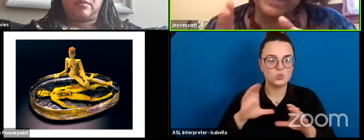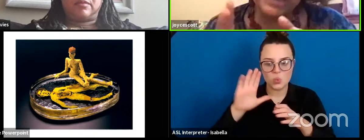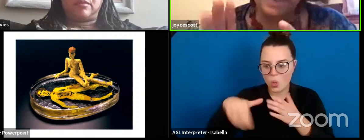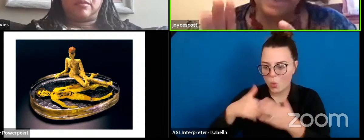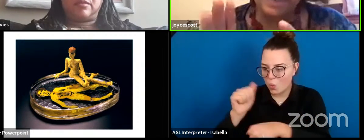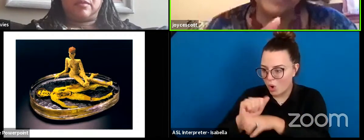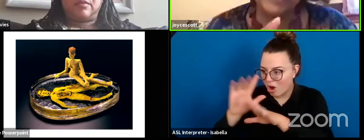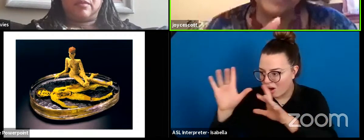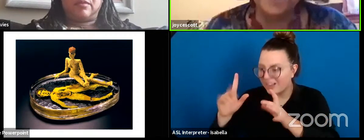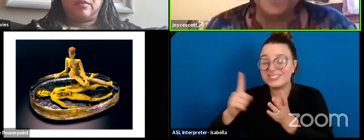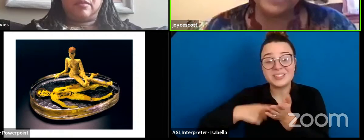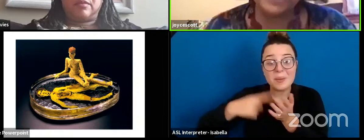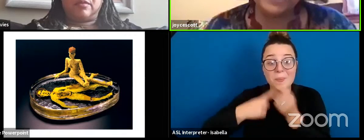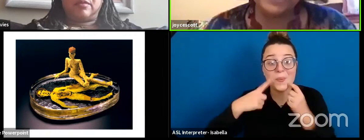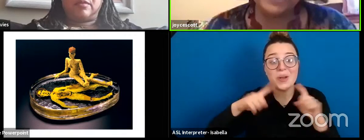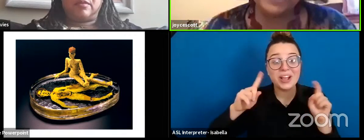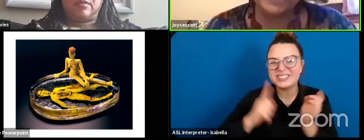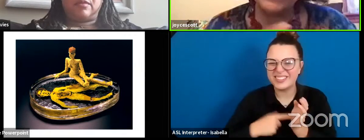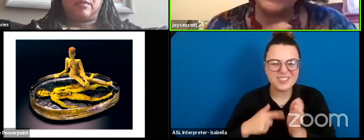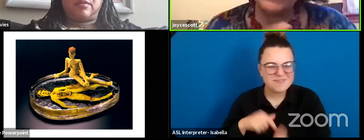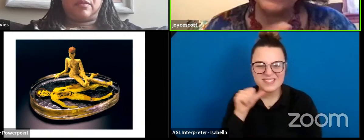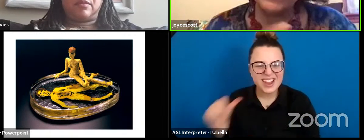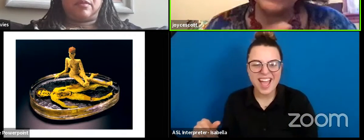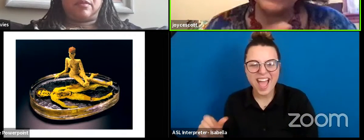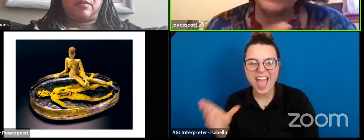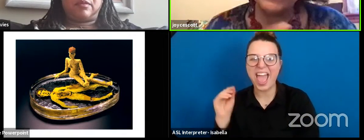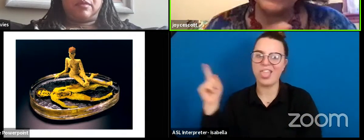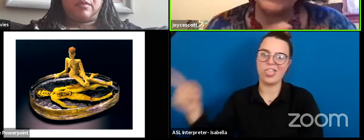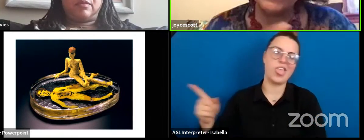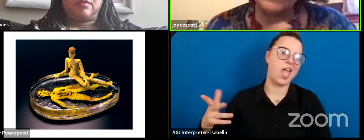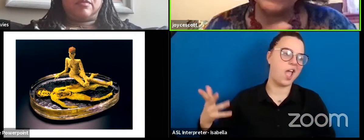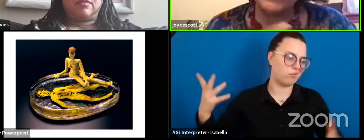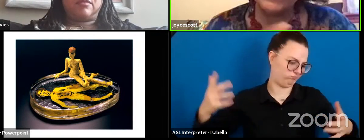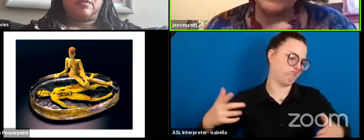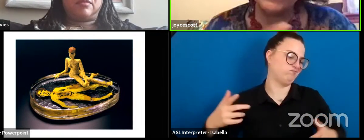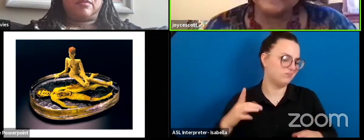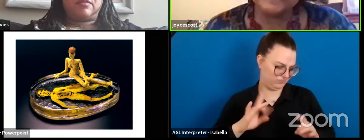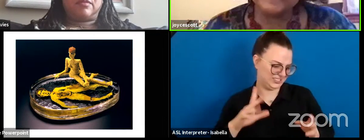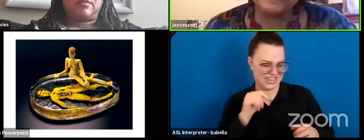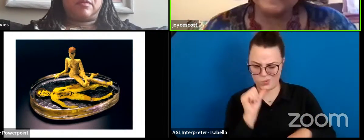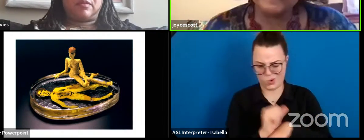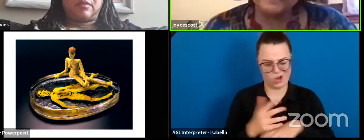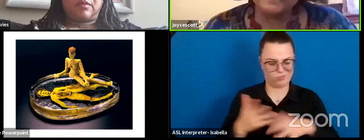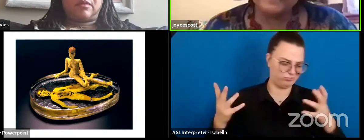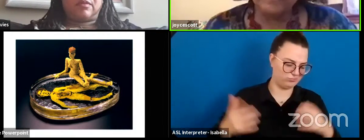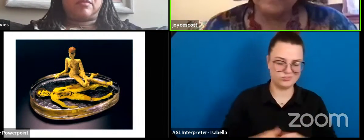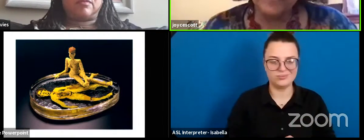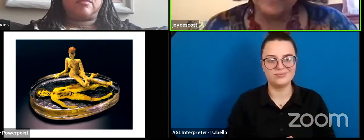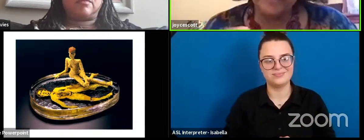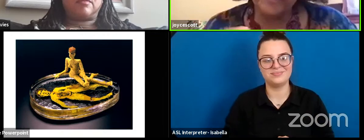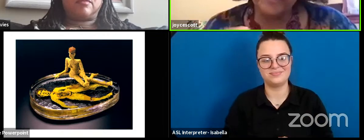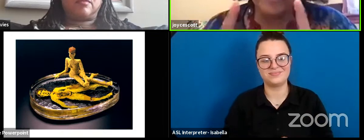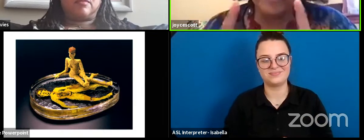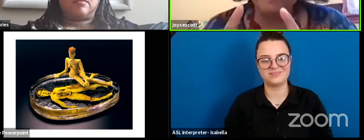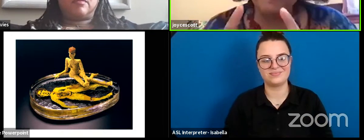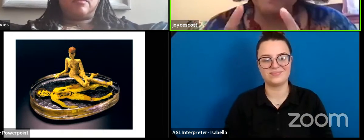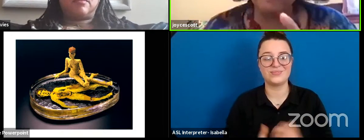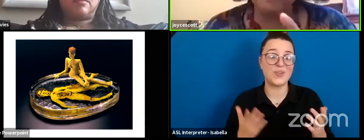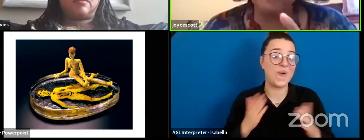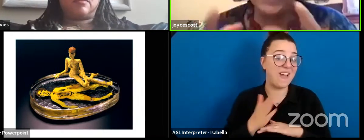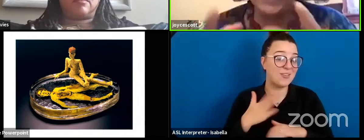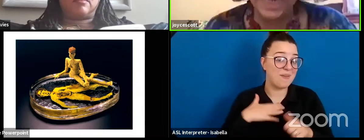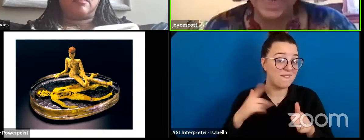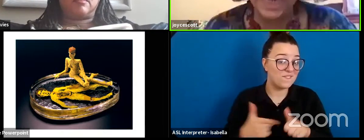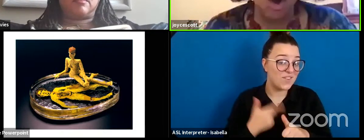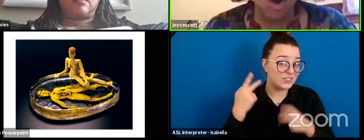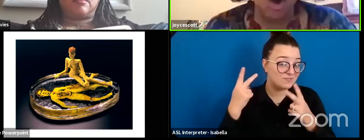did sometimes, and sometimes it didn't, and then, boy, did they rub my face in it when it didn't. So after my first